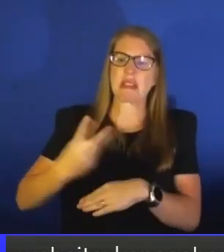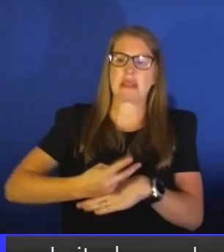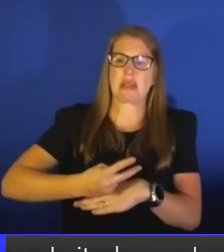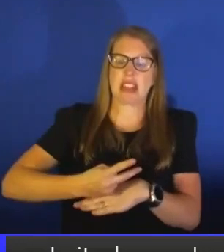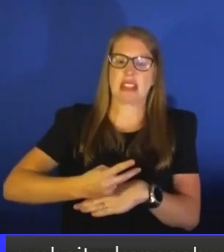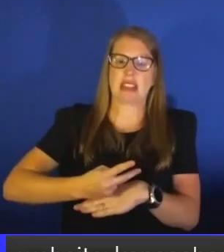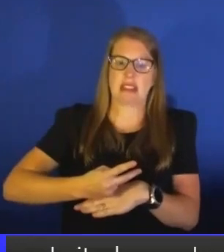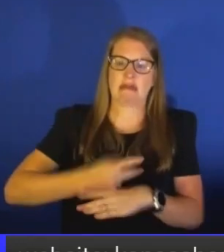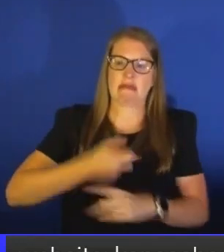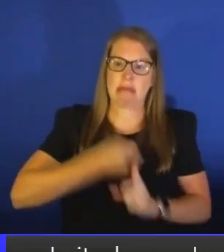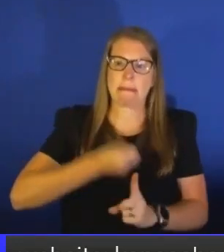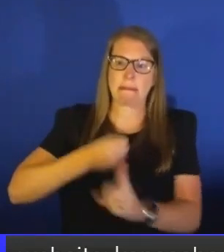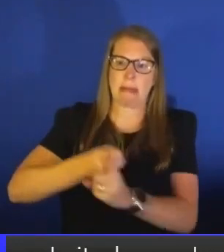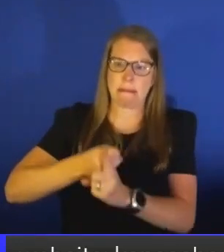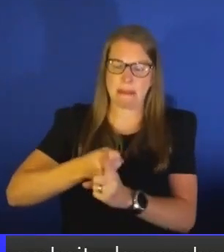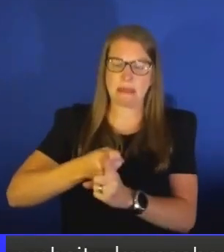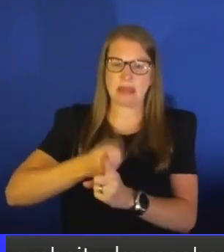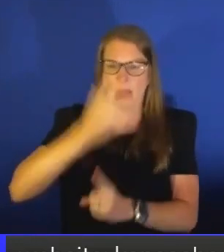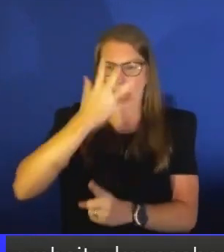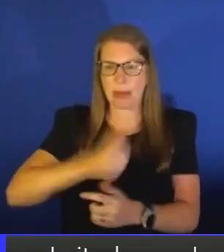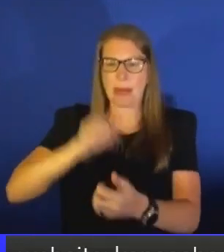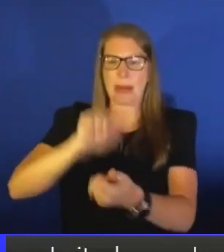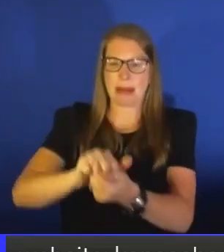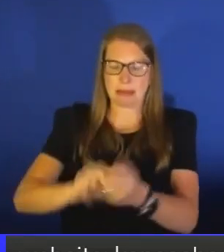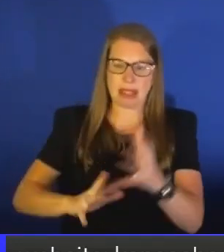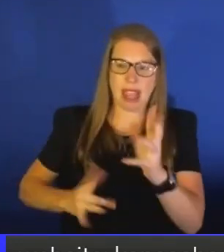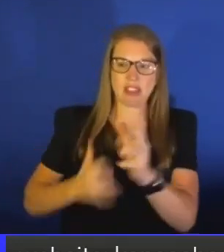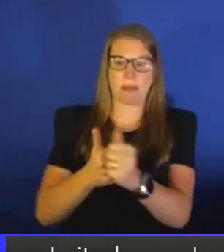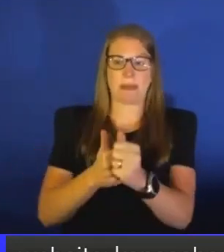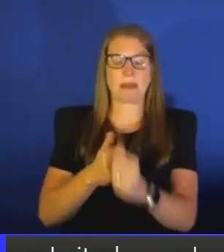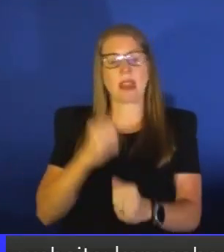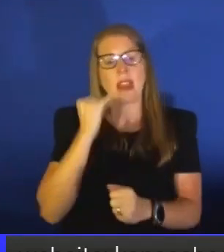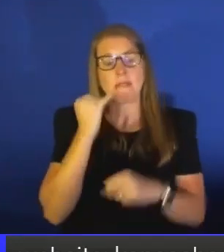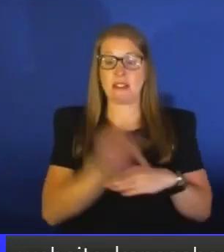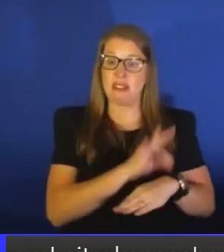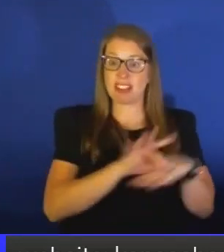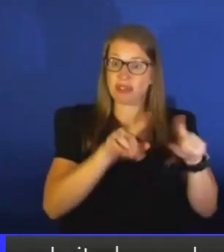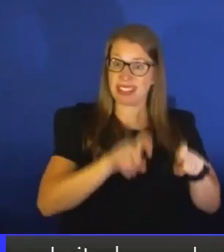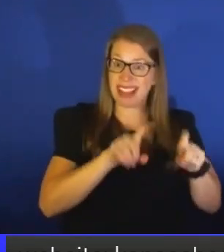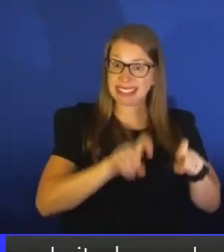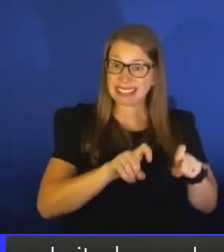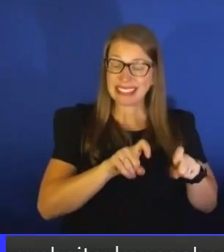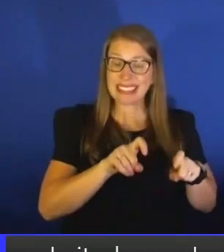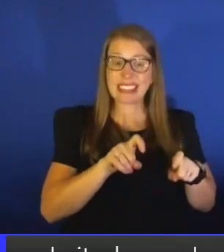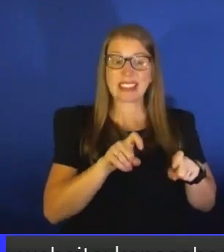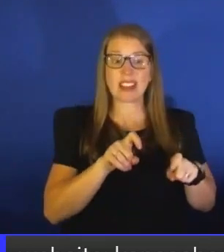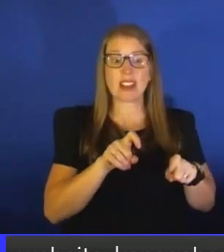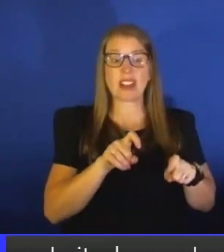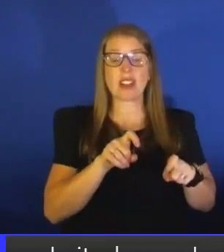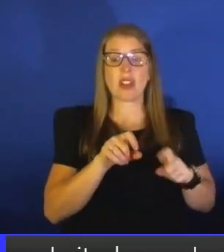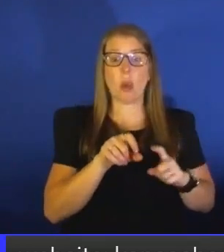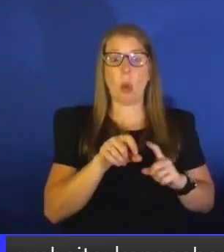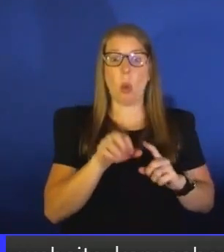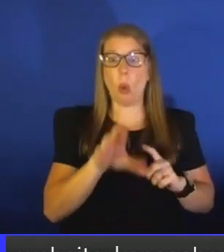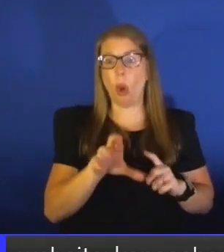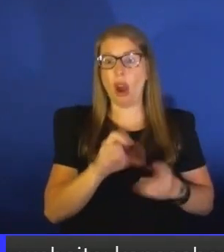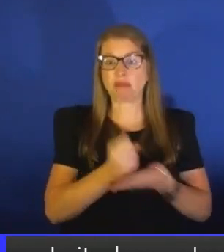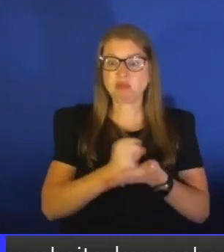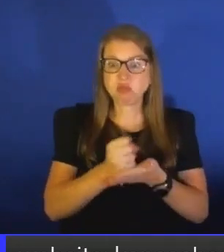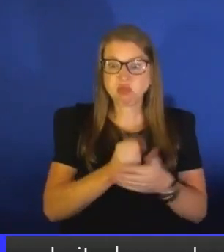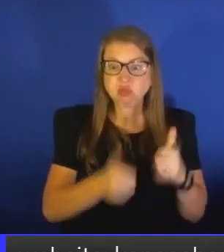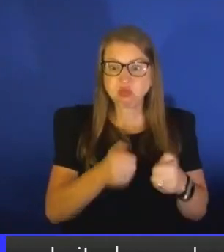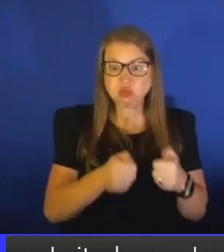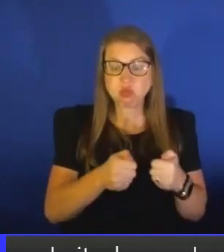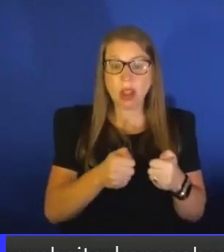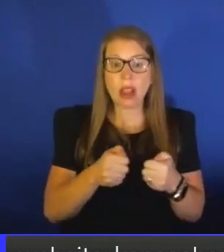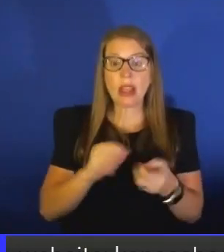It depends on what outcome marker you look at. Are you looking at some functional testing, a video game, a number game or something, and then